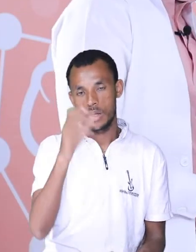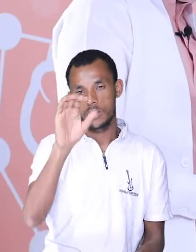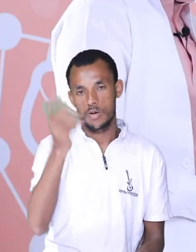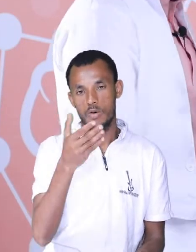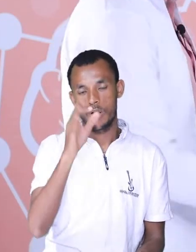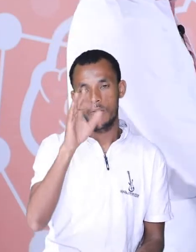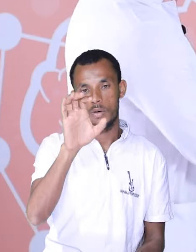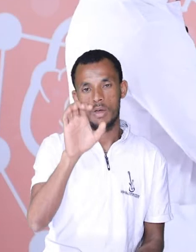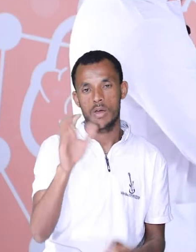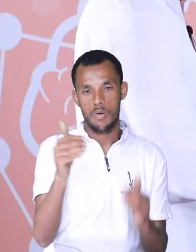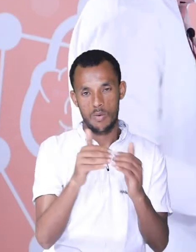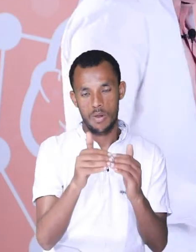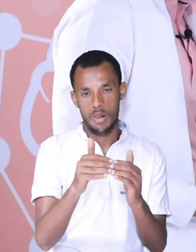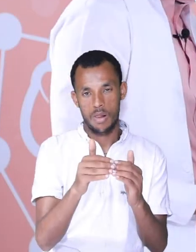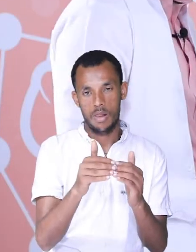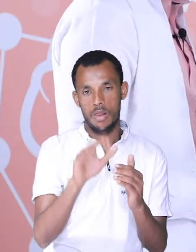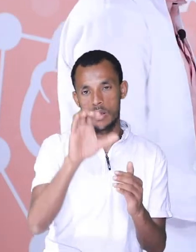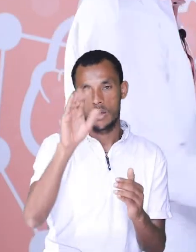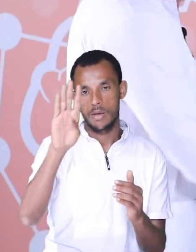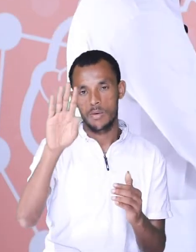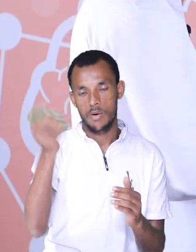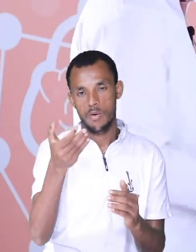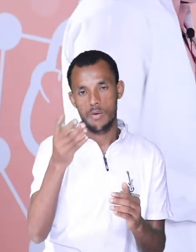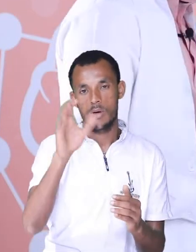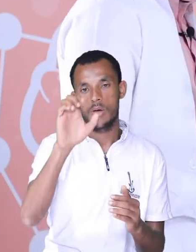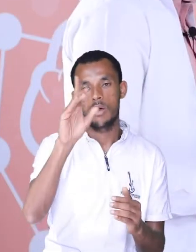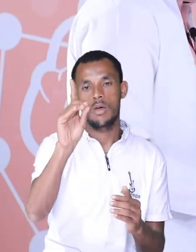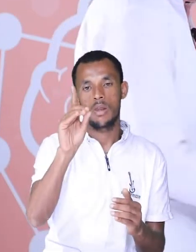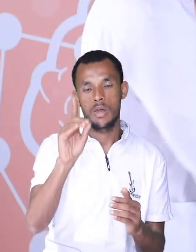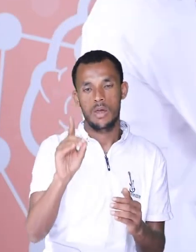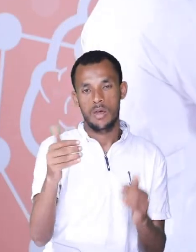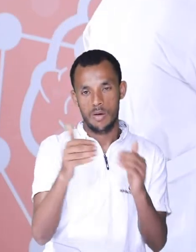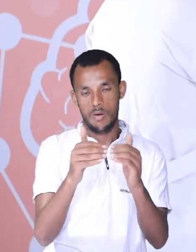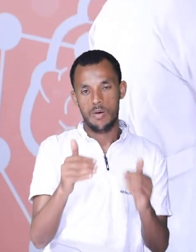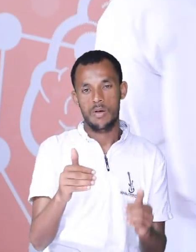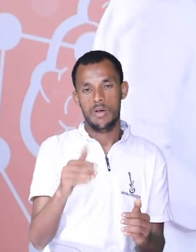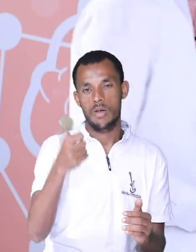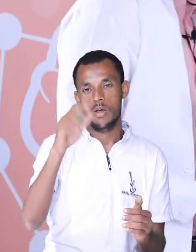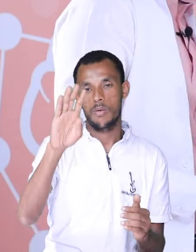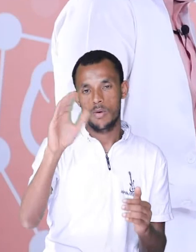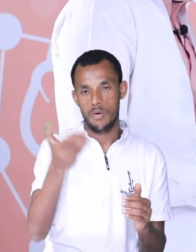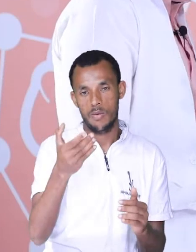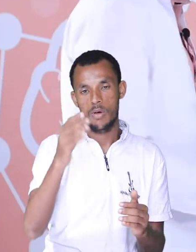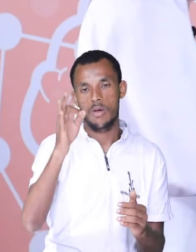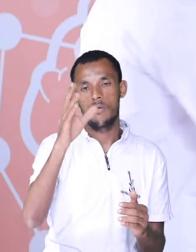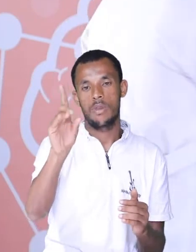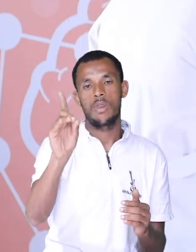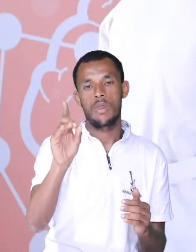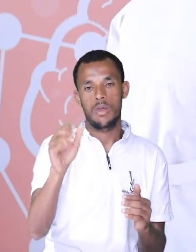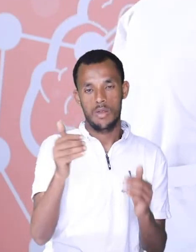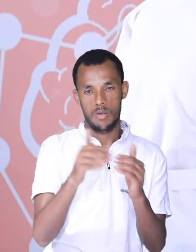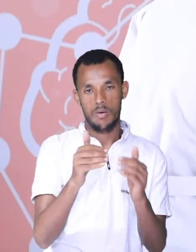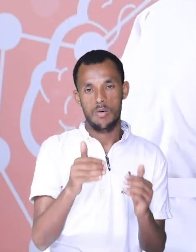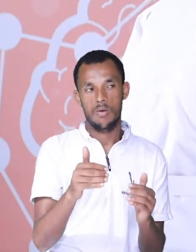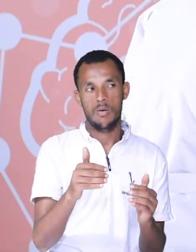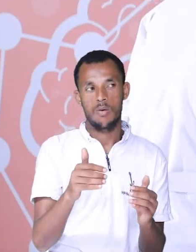over FE is equal to CB over ED is equal to AB over FD is